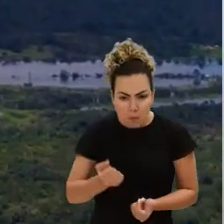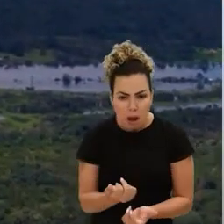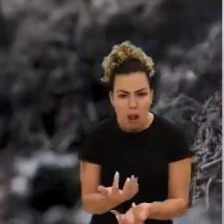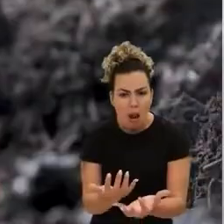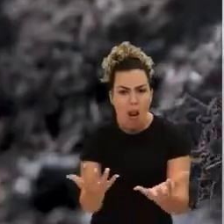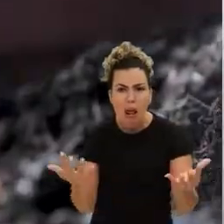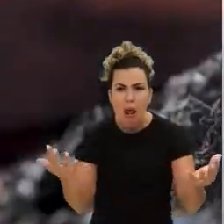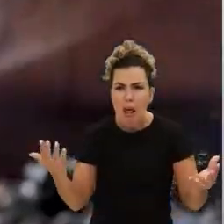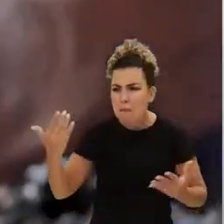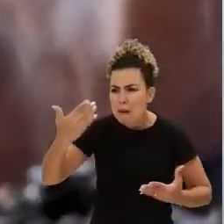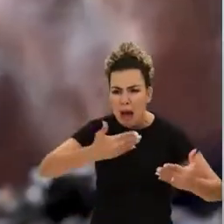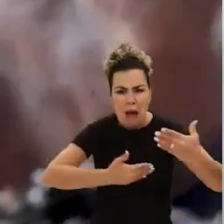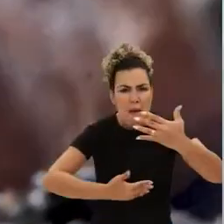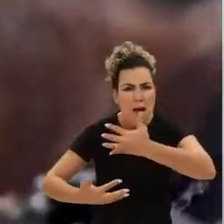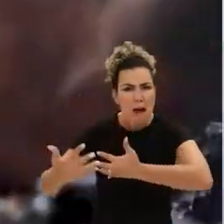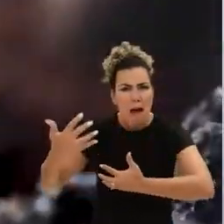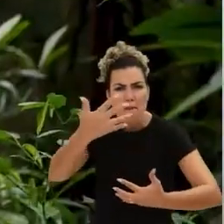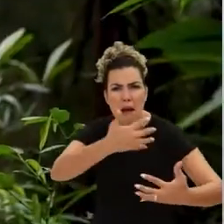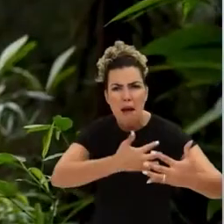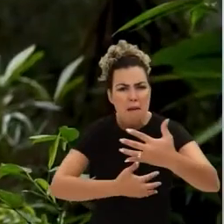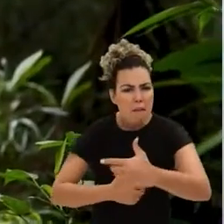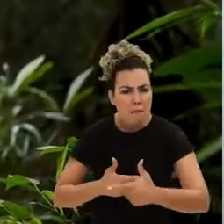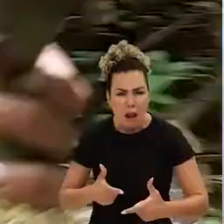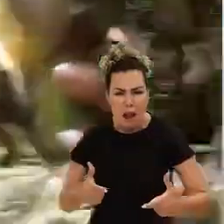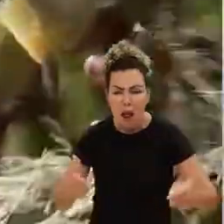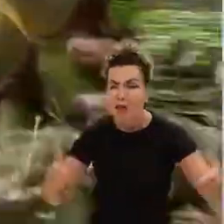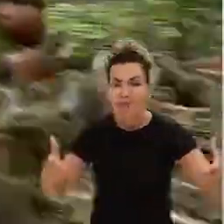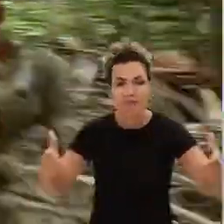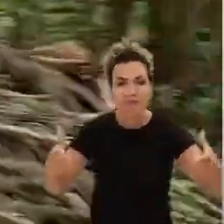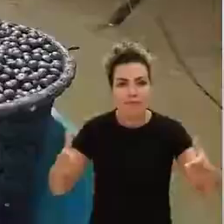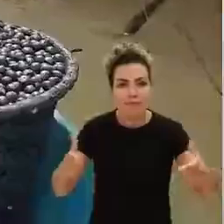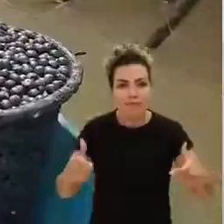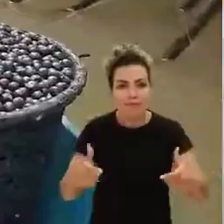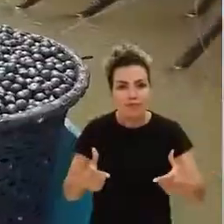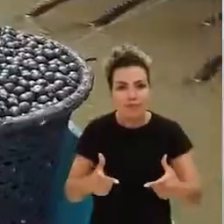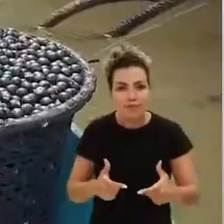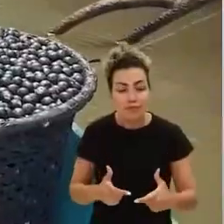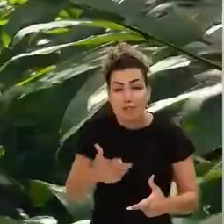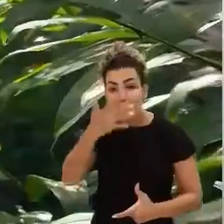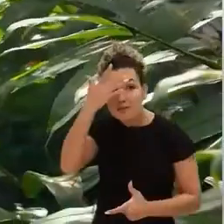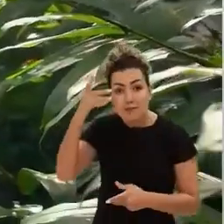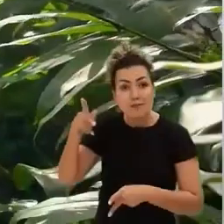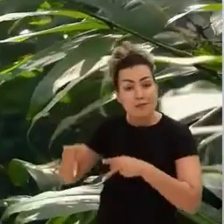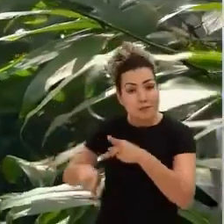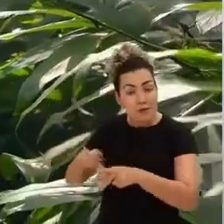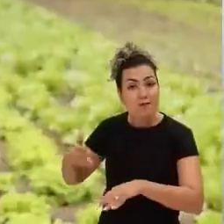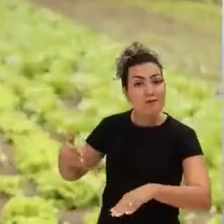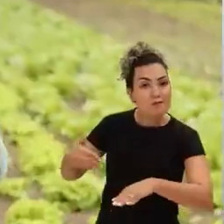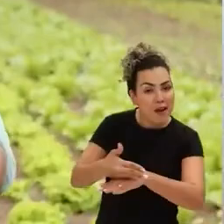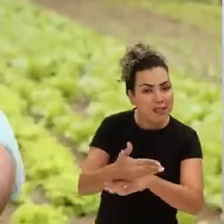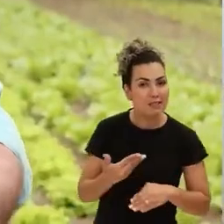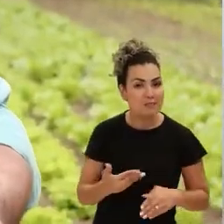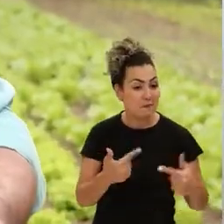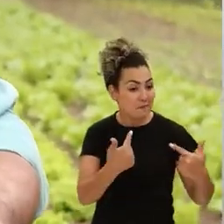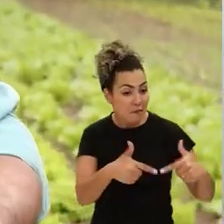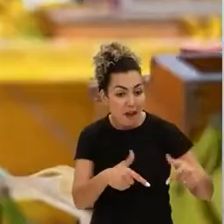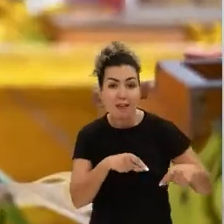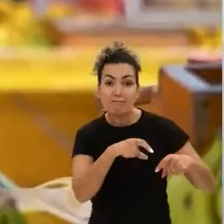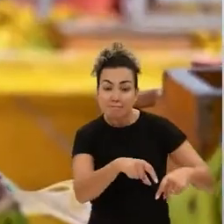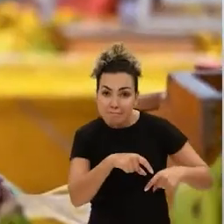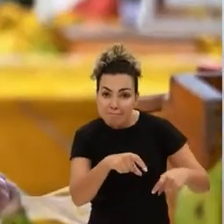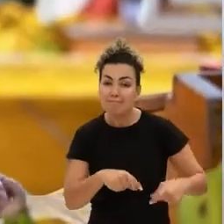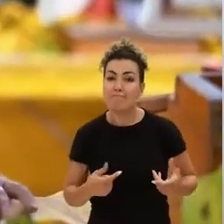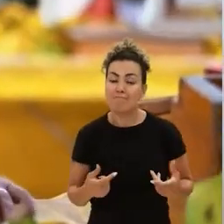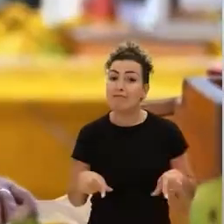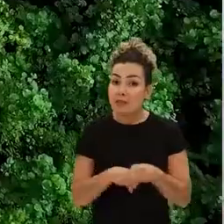o avanço do desmatamento. Esse processo inclui as comunidades tradicionais, gera empregos verdes e, claro, mais